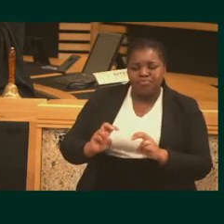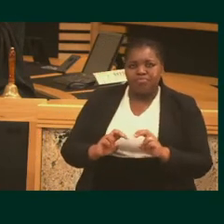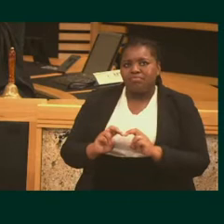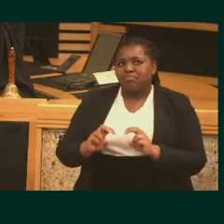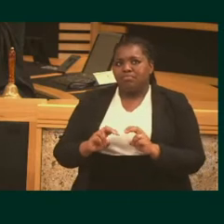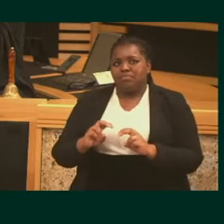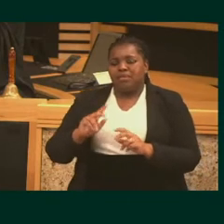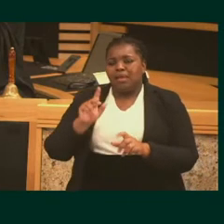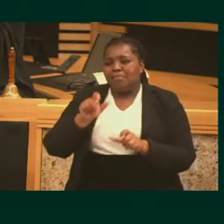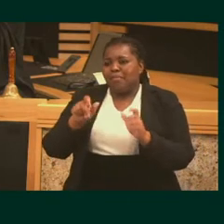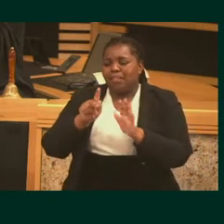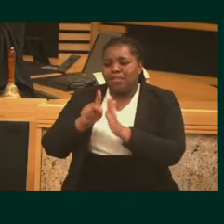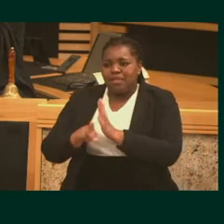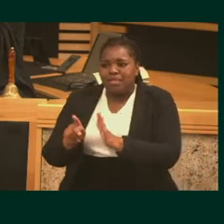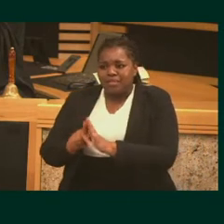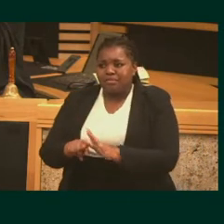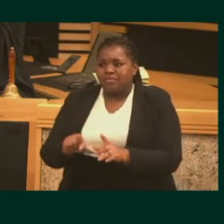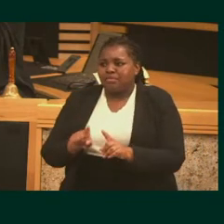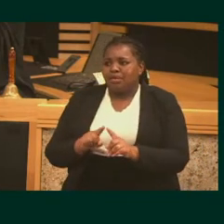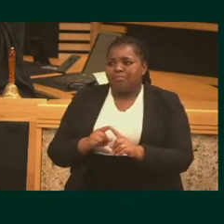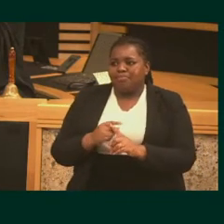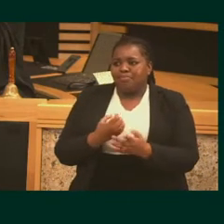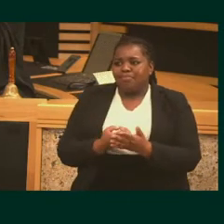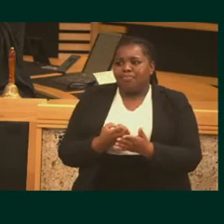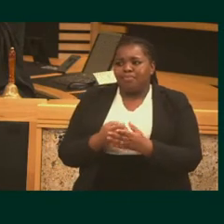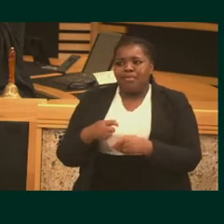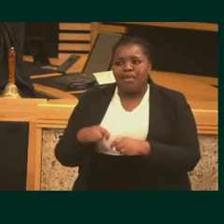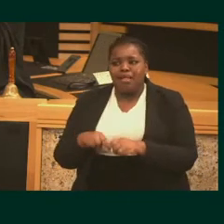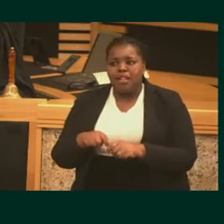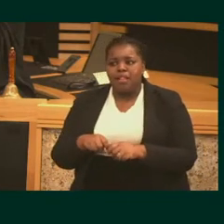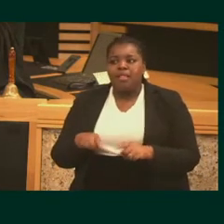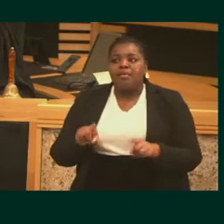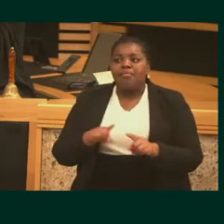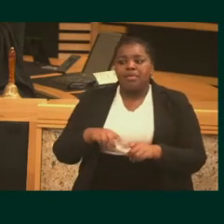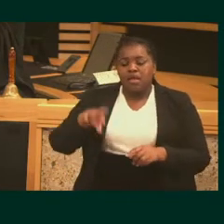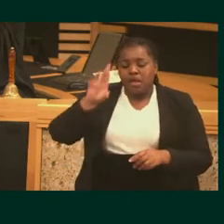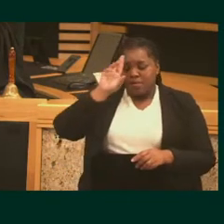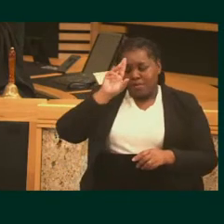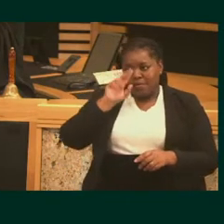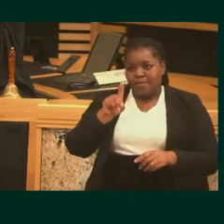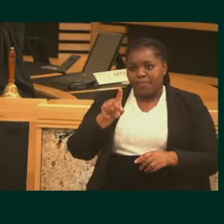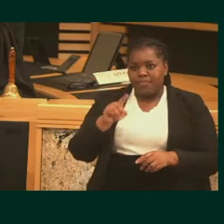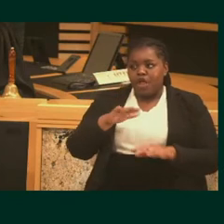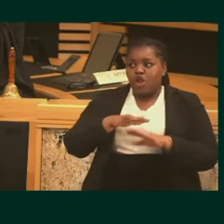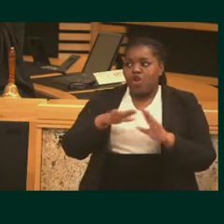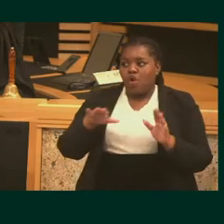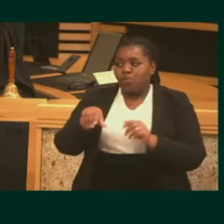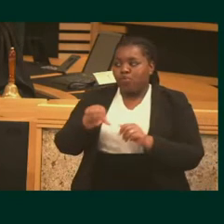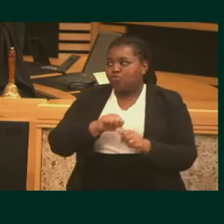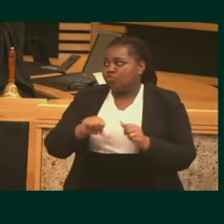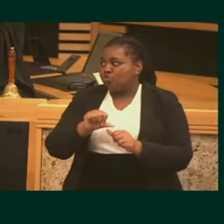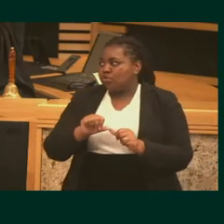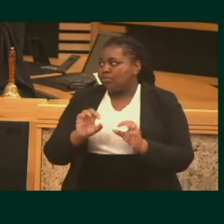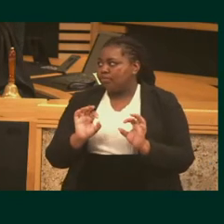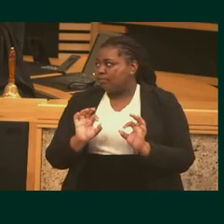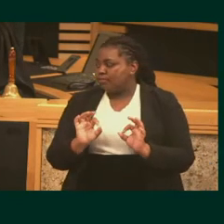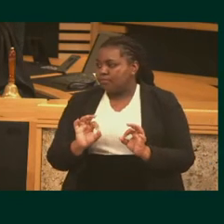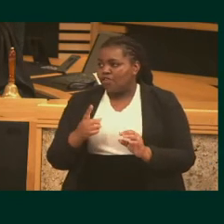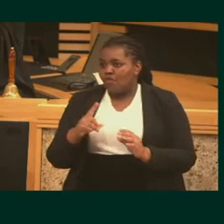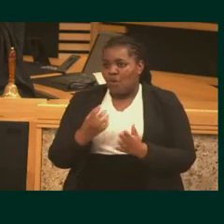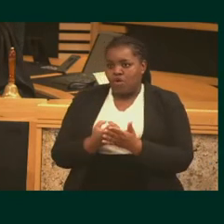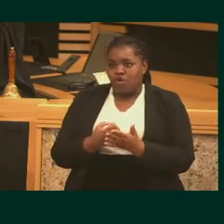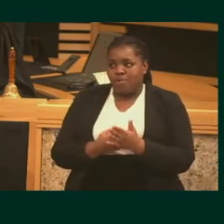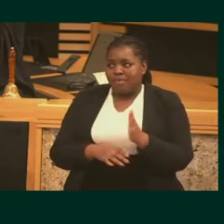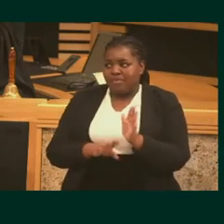killings and general economic sabotage also note that there can be no social cion and economic development